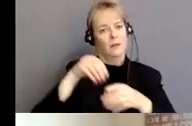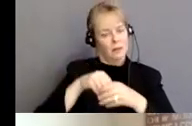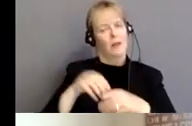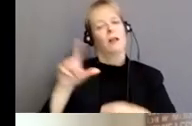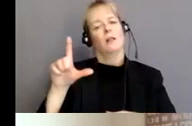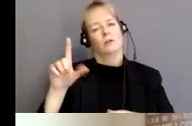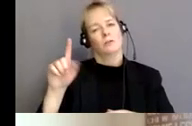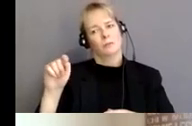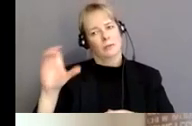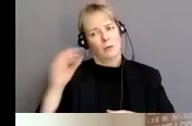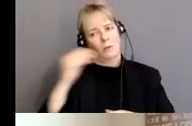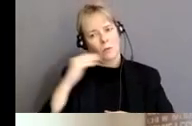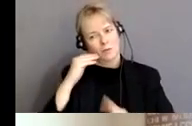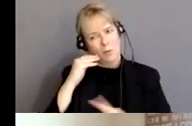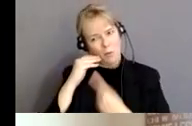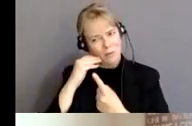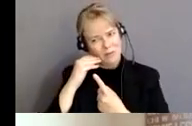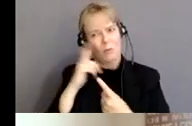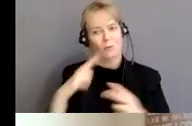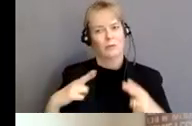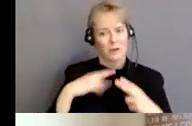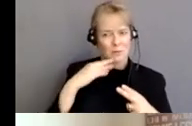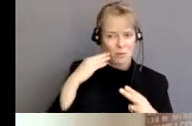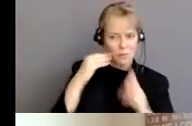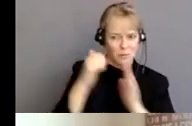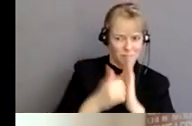So the phone numbers are listed there for people who